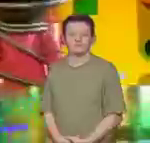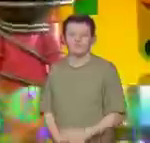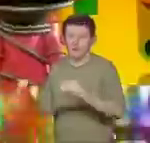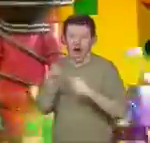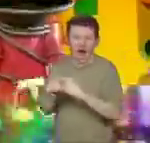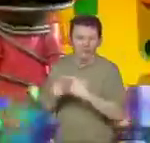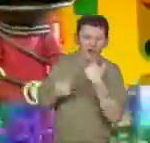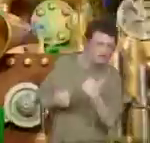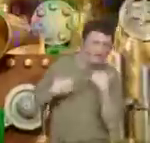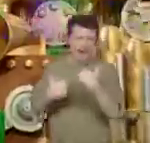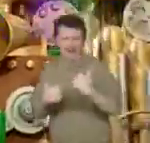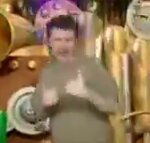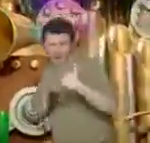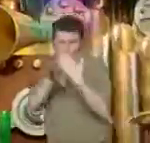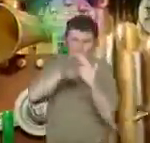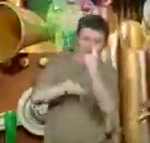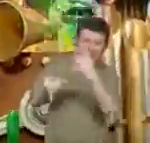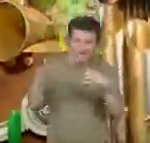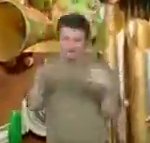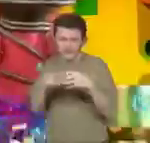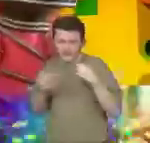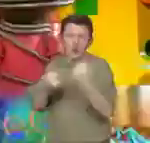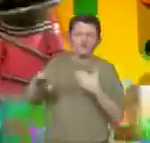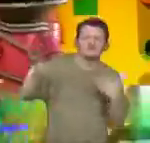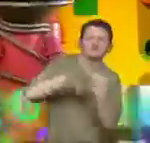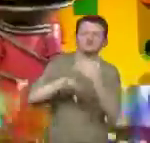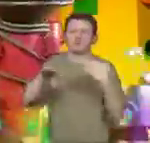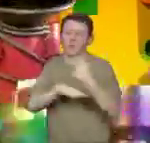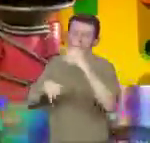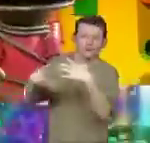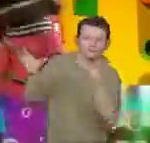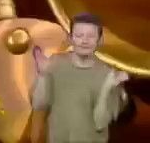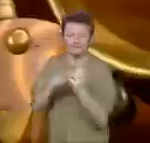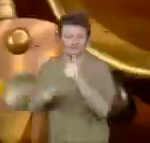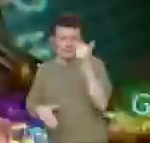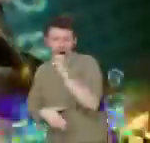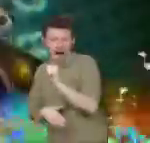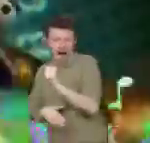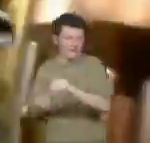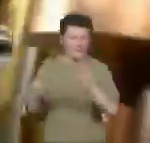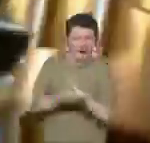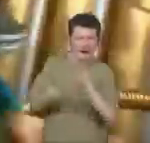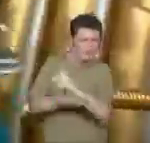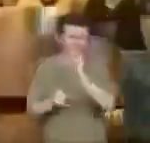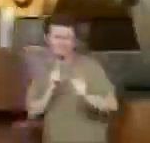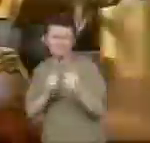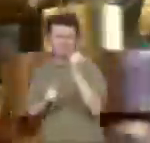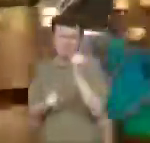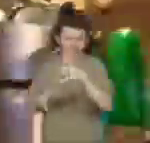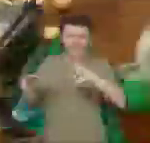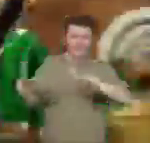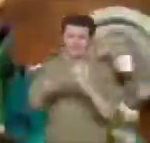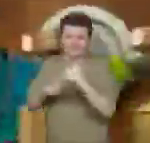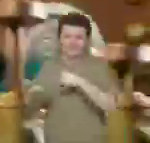We're off to see the tiddly peeps. On the road we go. We're off to see the tiddly peeps. They're smart. They're fun. They know. The